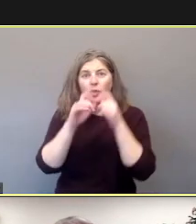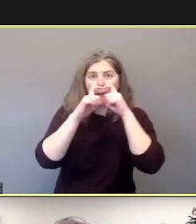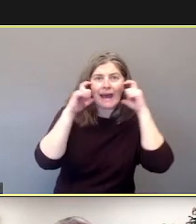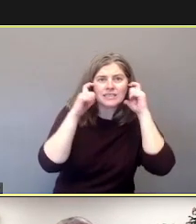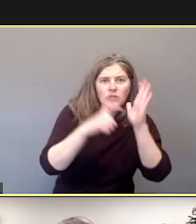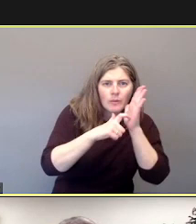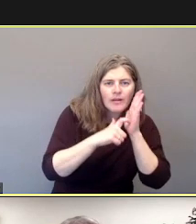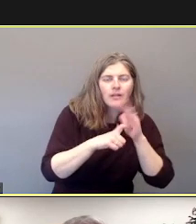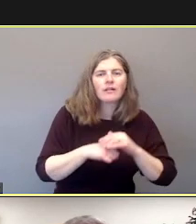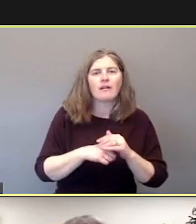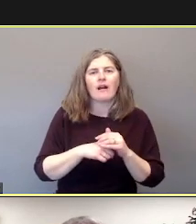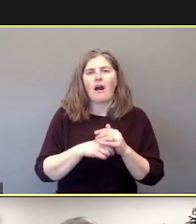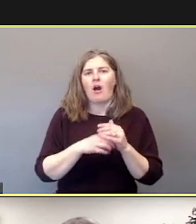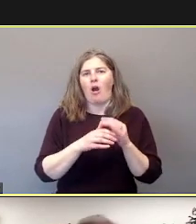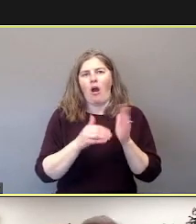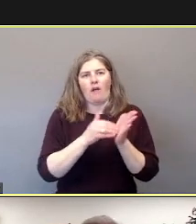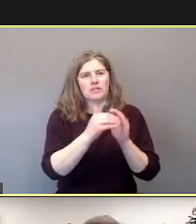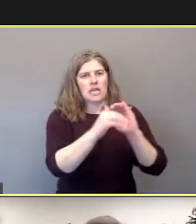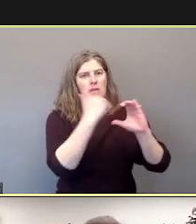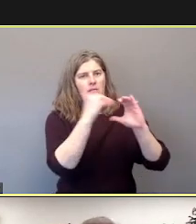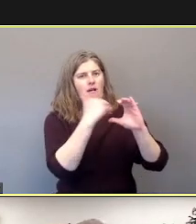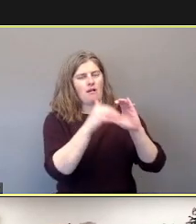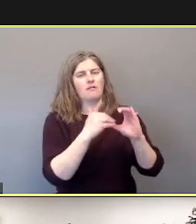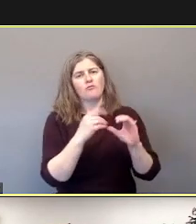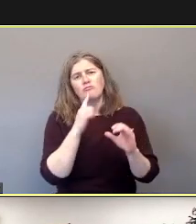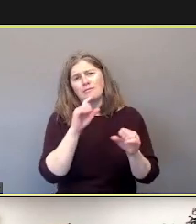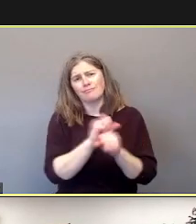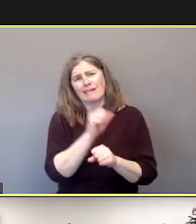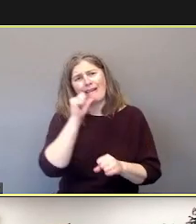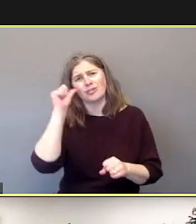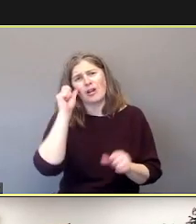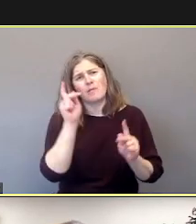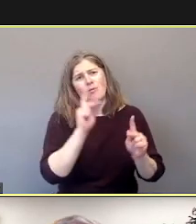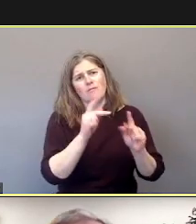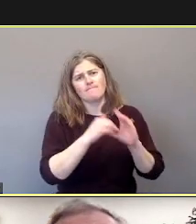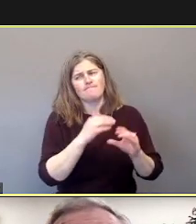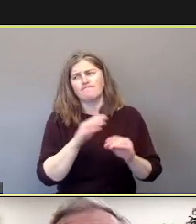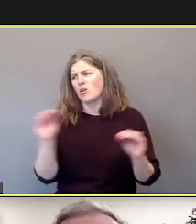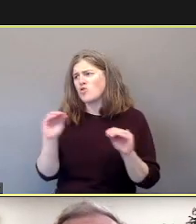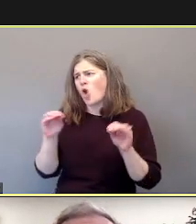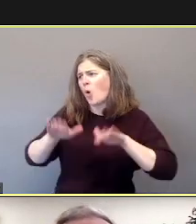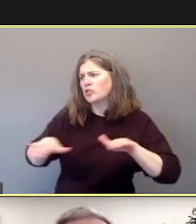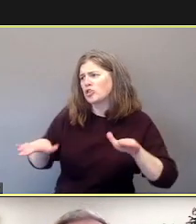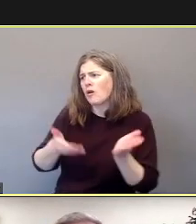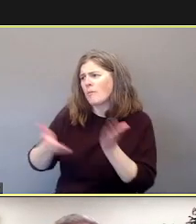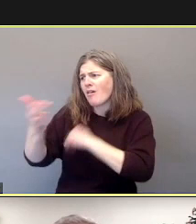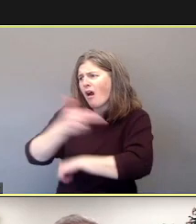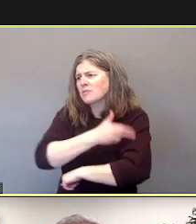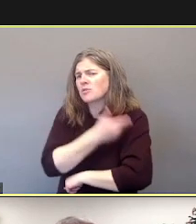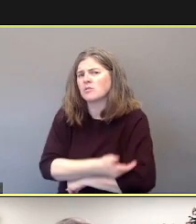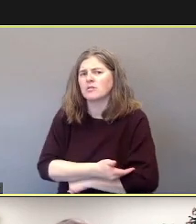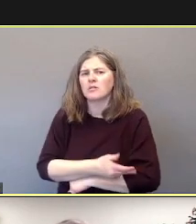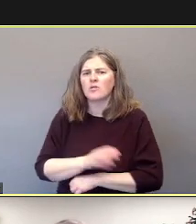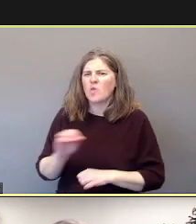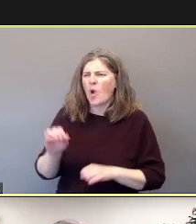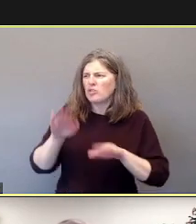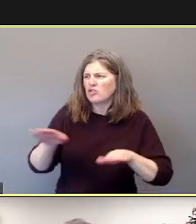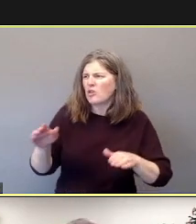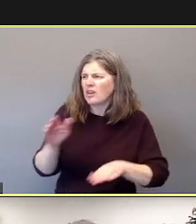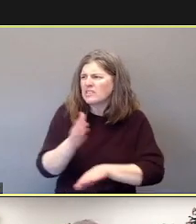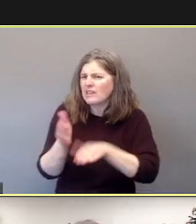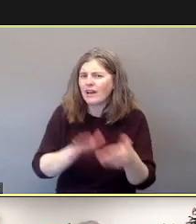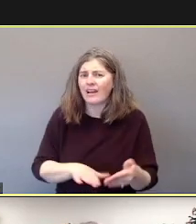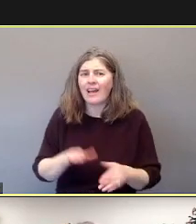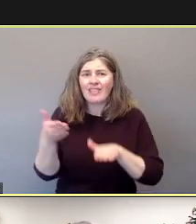get a lot of emails, particularly yesterday, from people that say that no children are being hospitalized or no children are dying. And the death